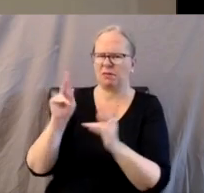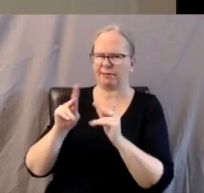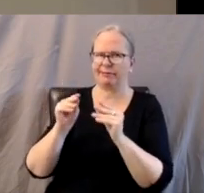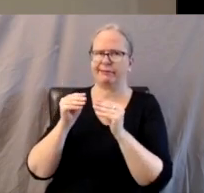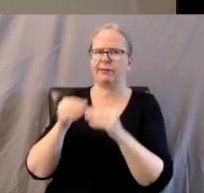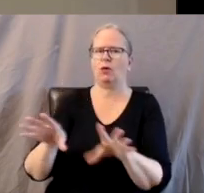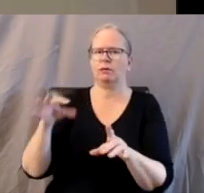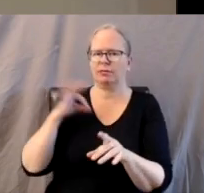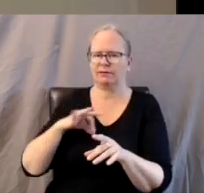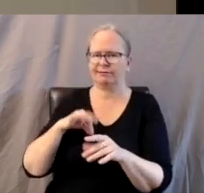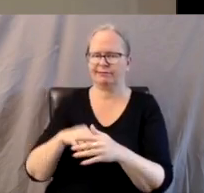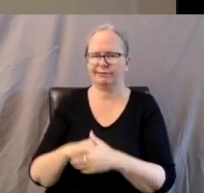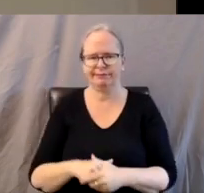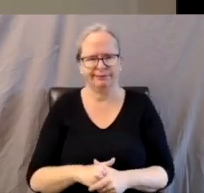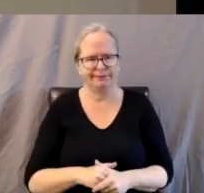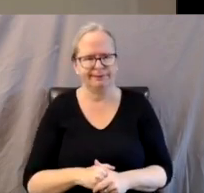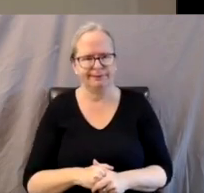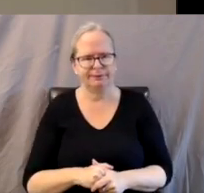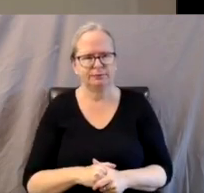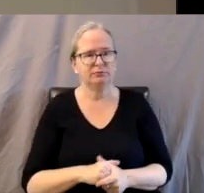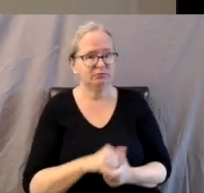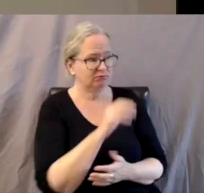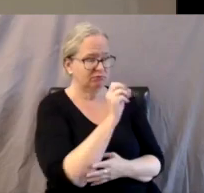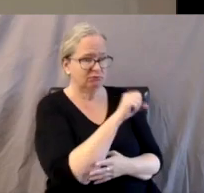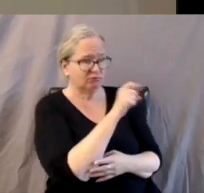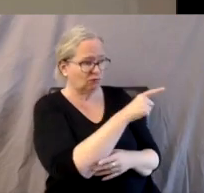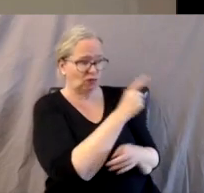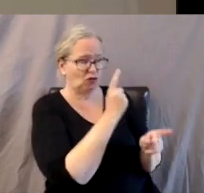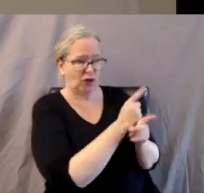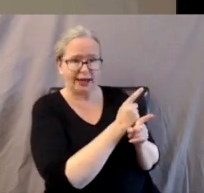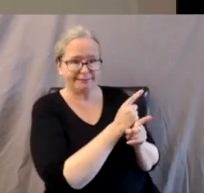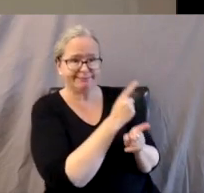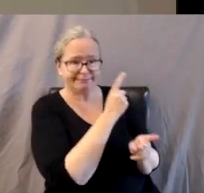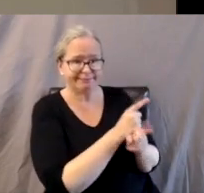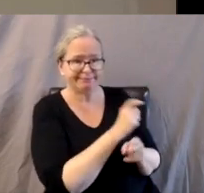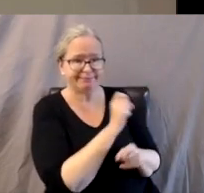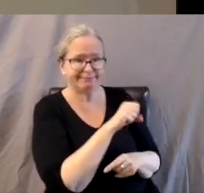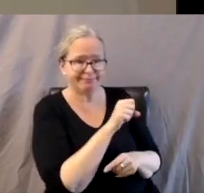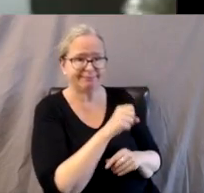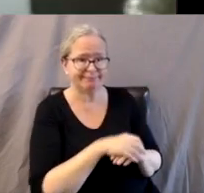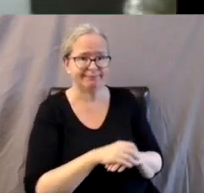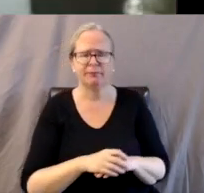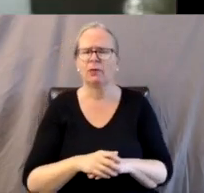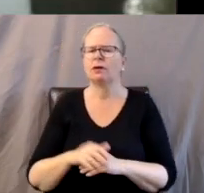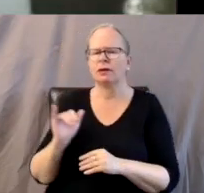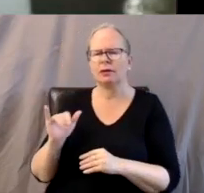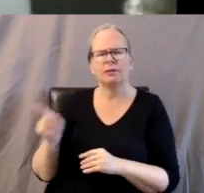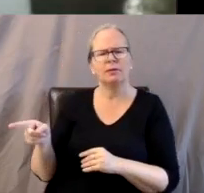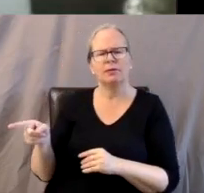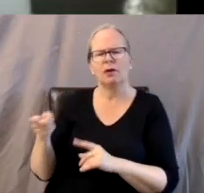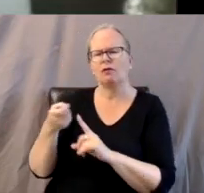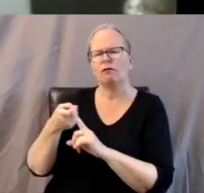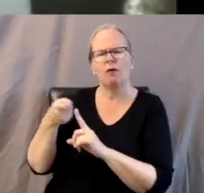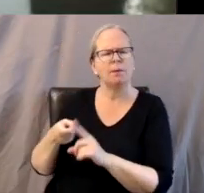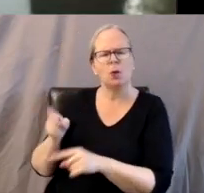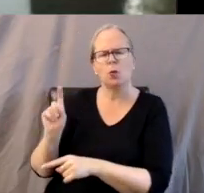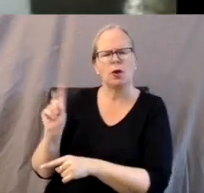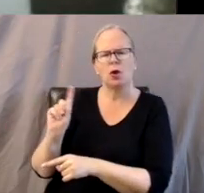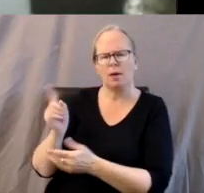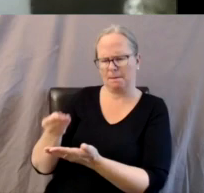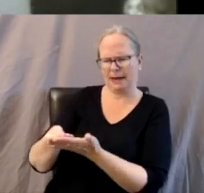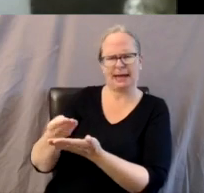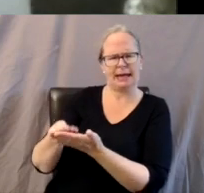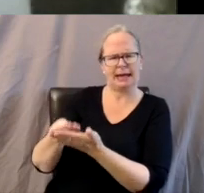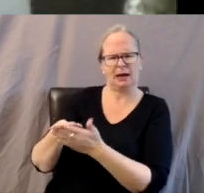basic income, and where do you think that money should come from? I think it should come from all levels of government, all